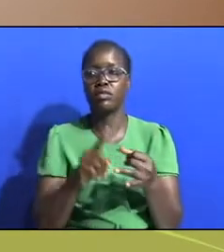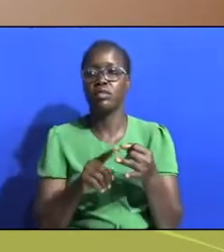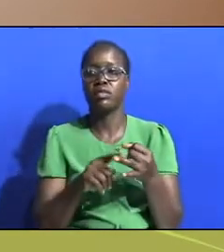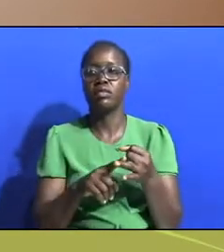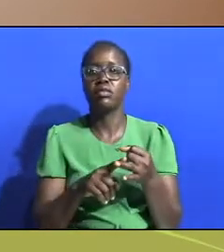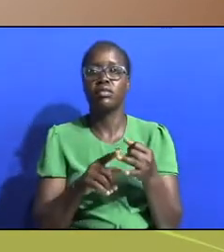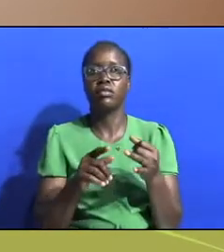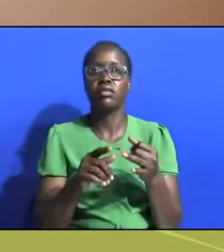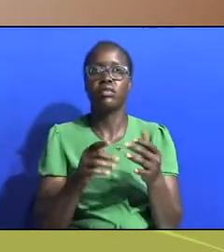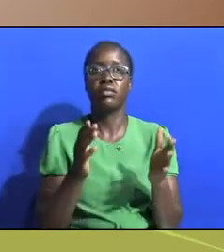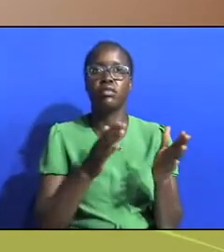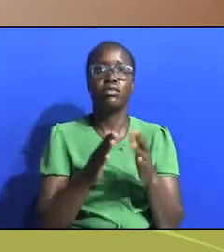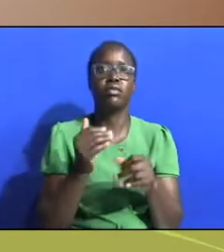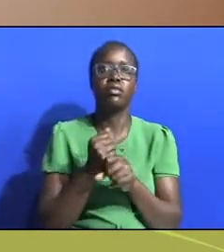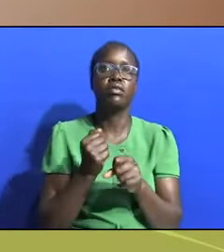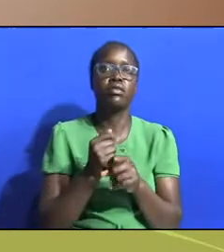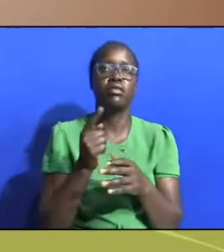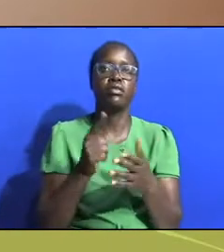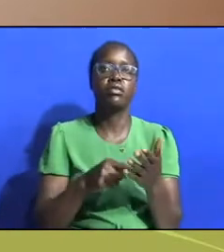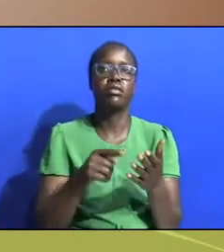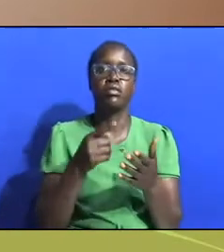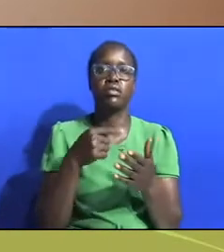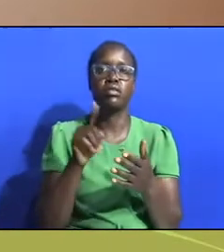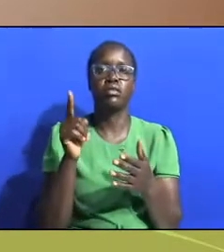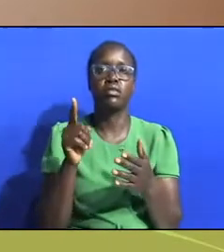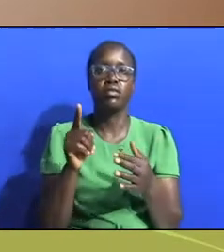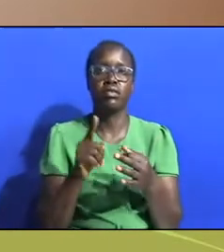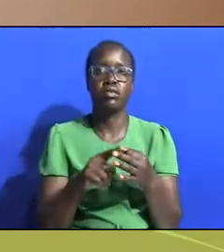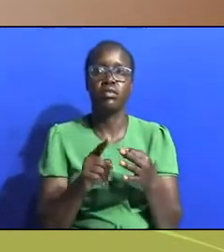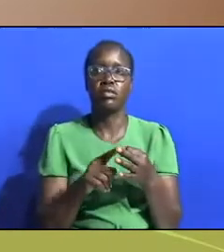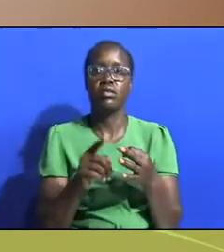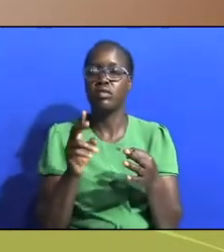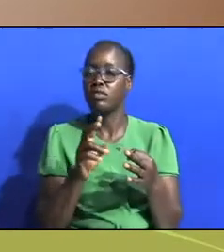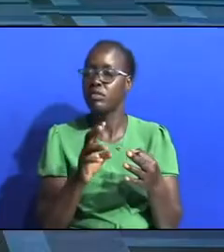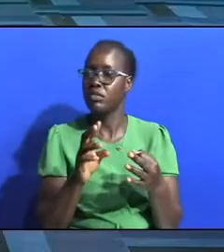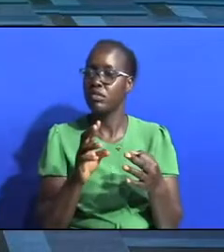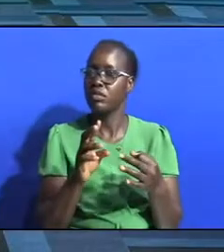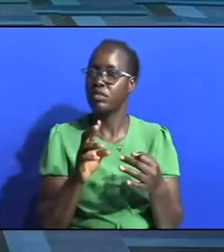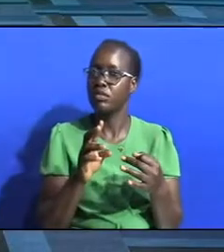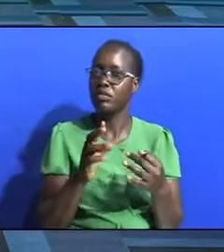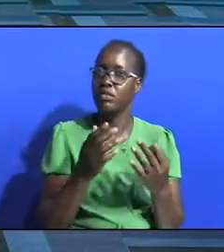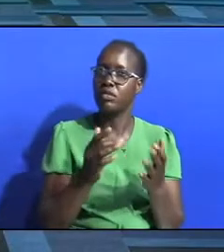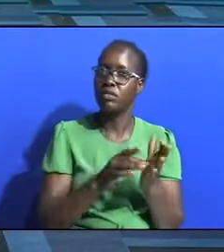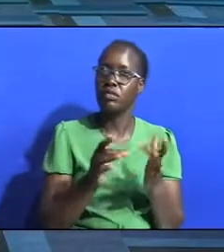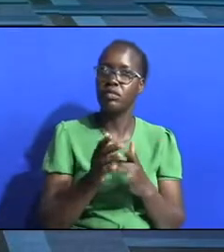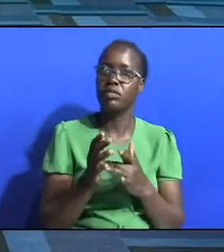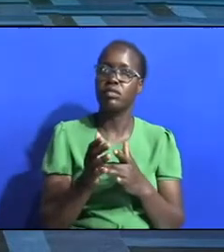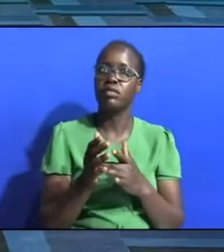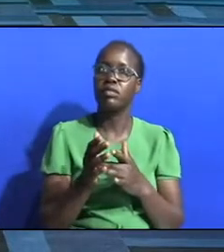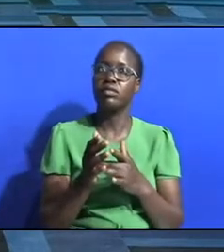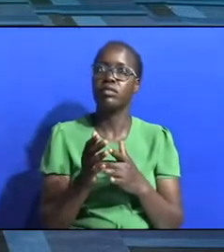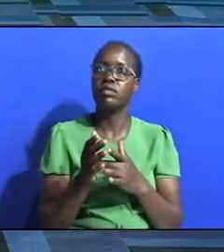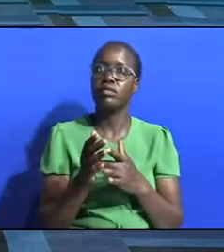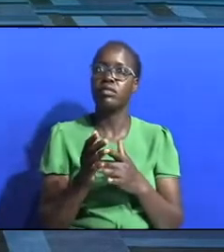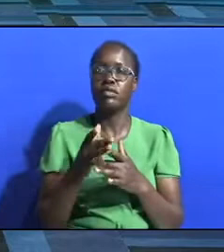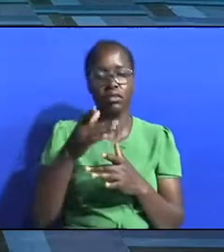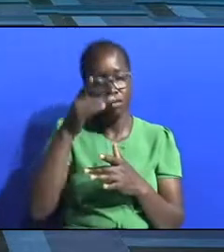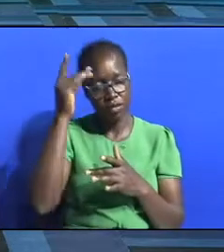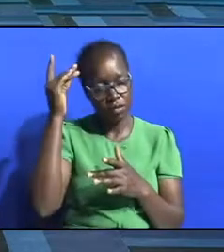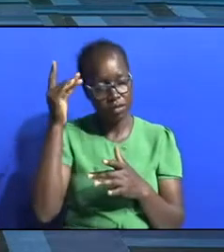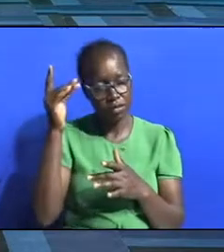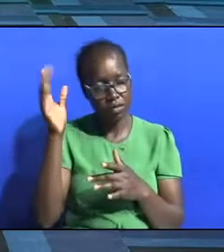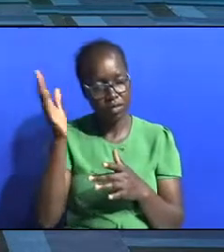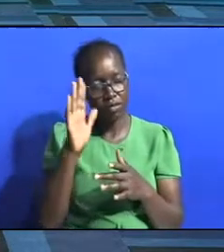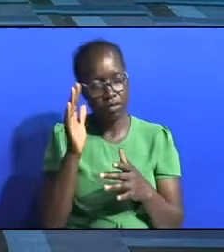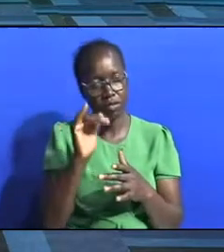Number two is plan to do what is right. You see, Jesus and Daniel did